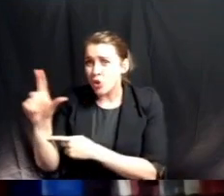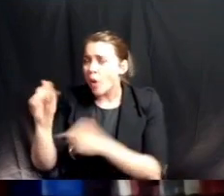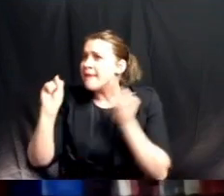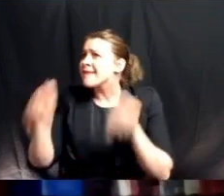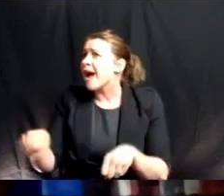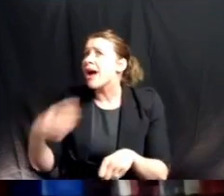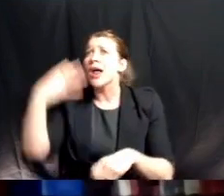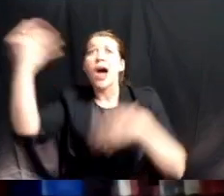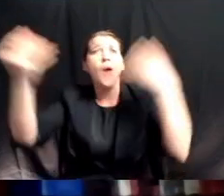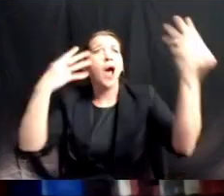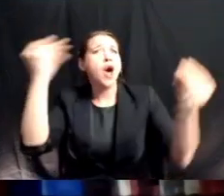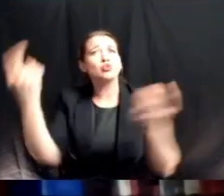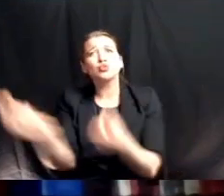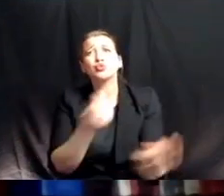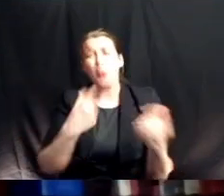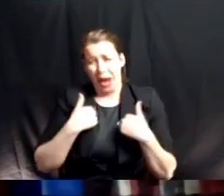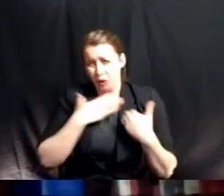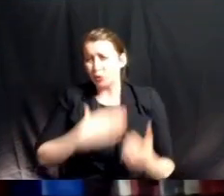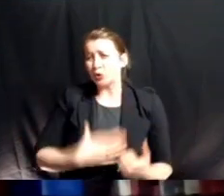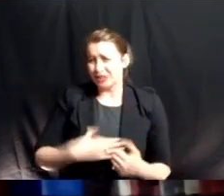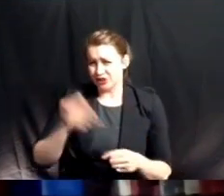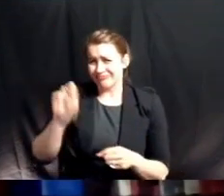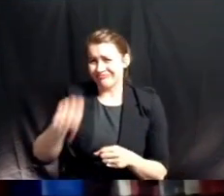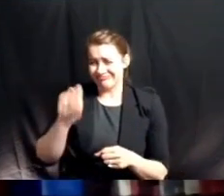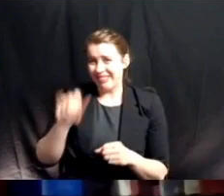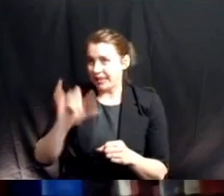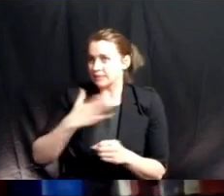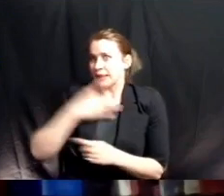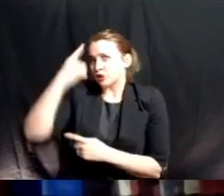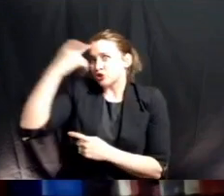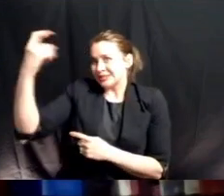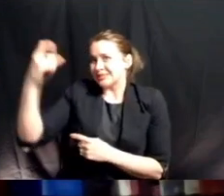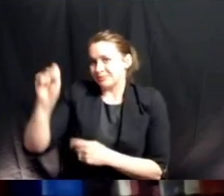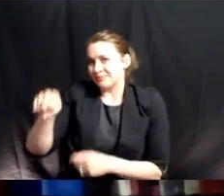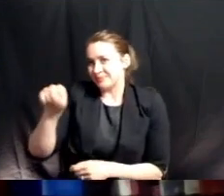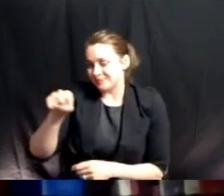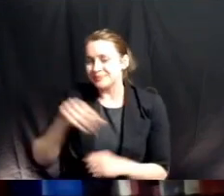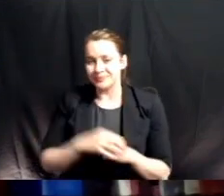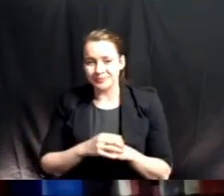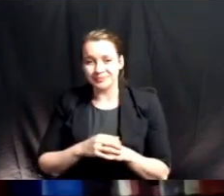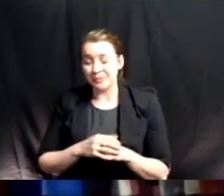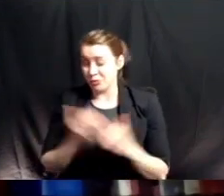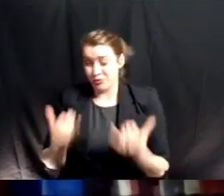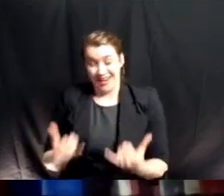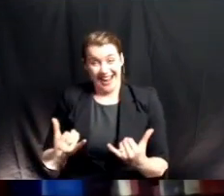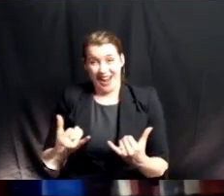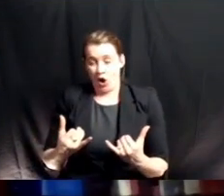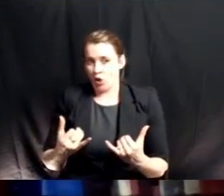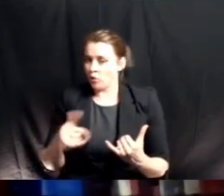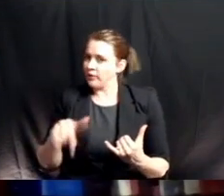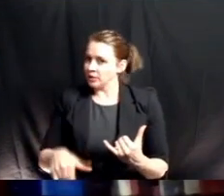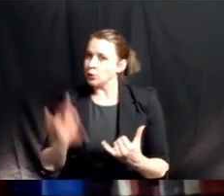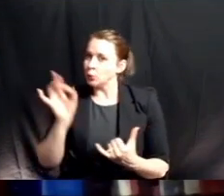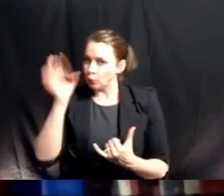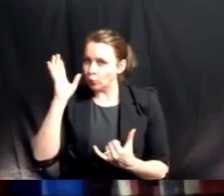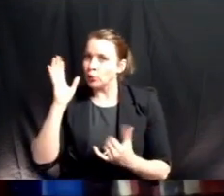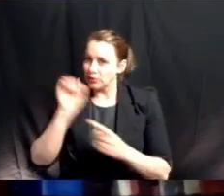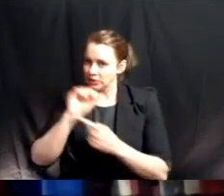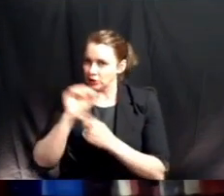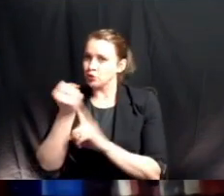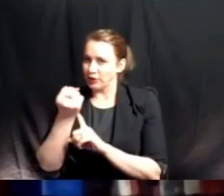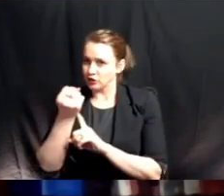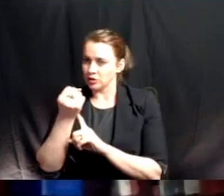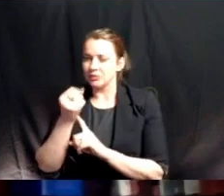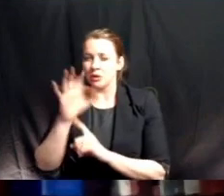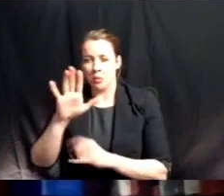what they'd like to be doing right now. But we are facing a very difficult circumstance. One last thing to say.